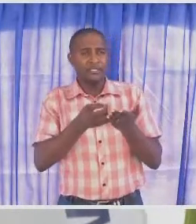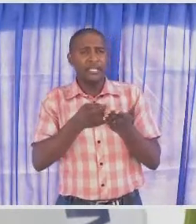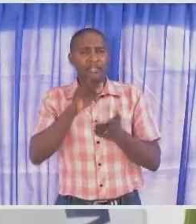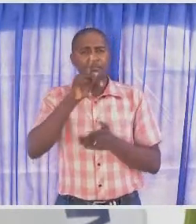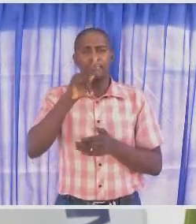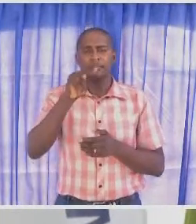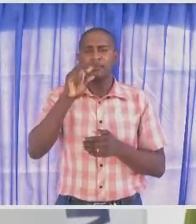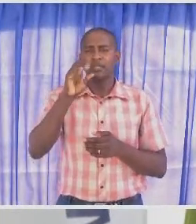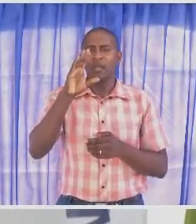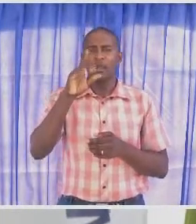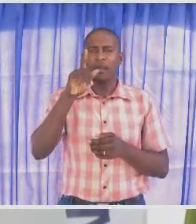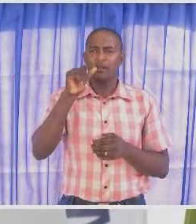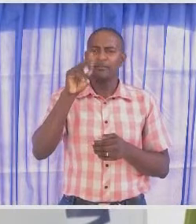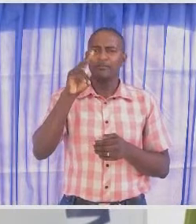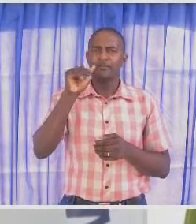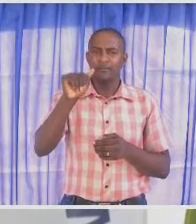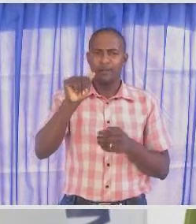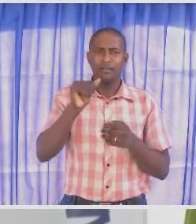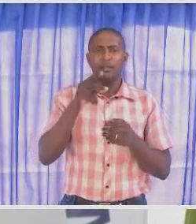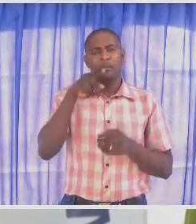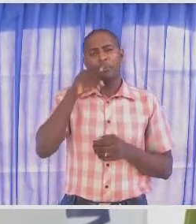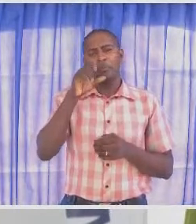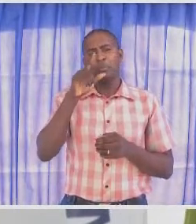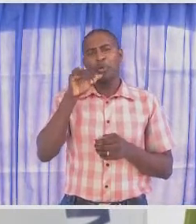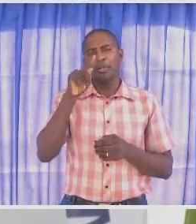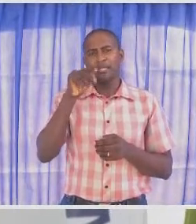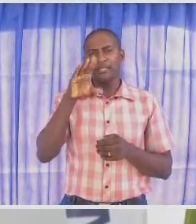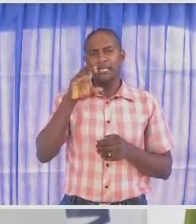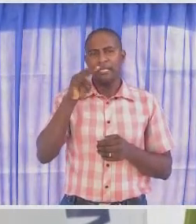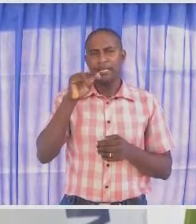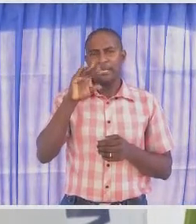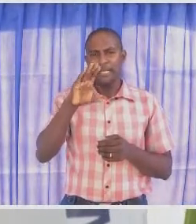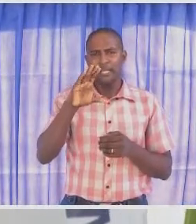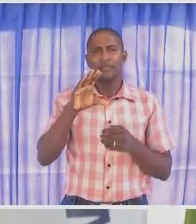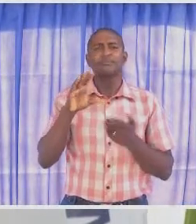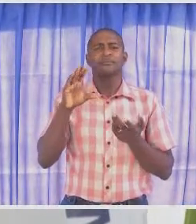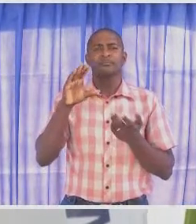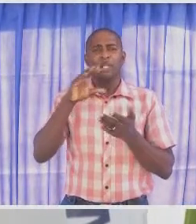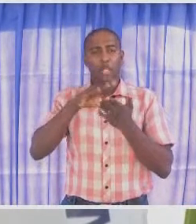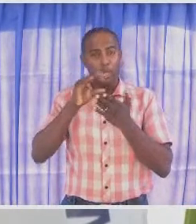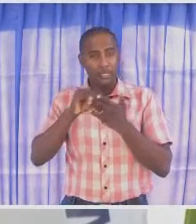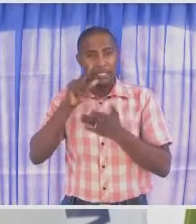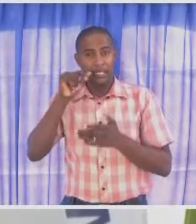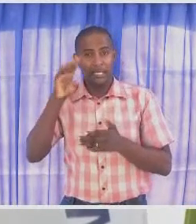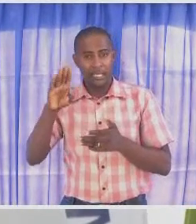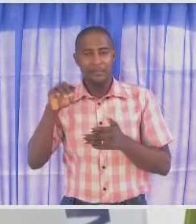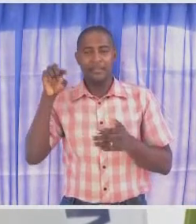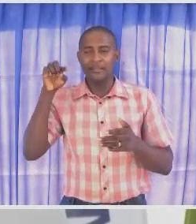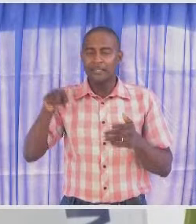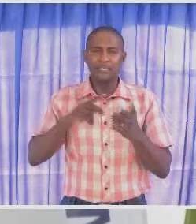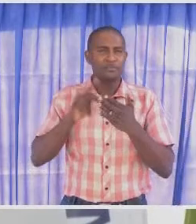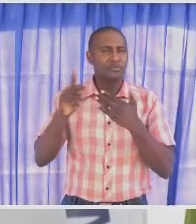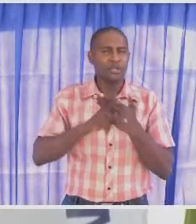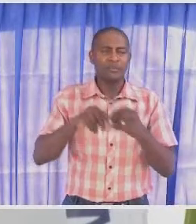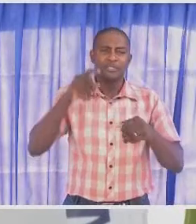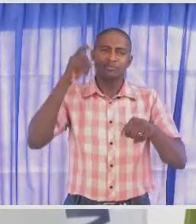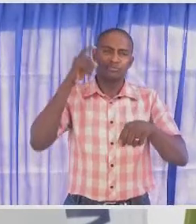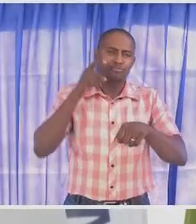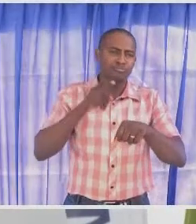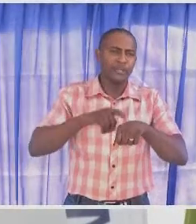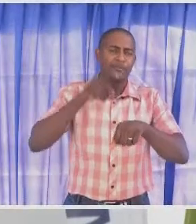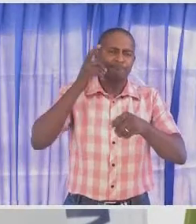College Learning Lab. This donation is timely and will provide learners with the